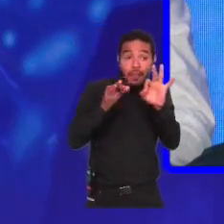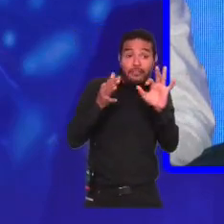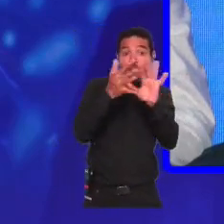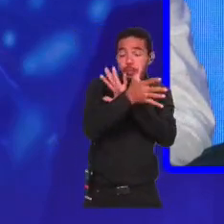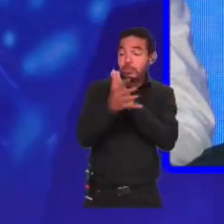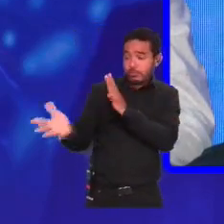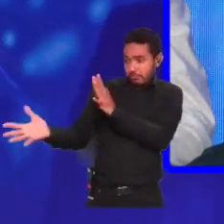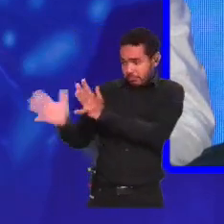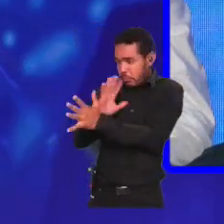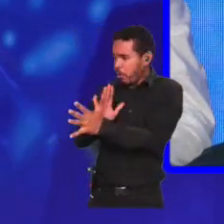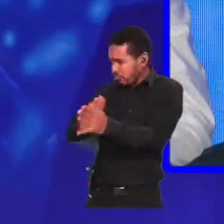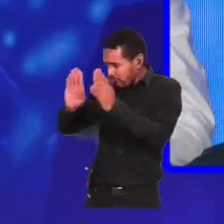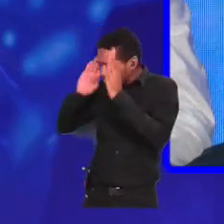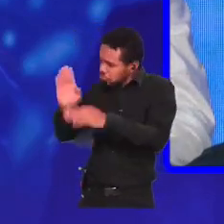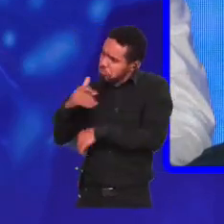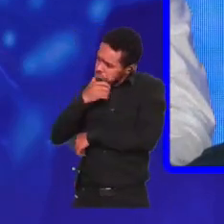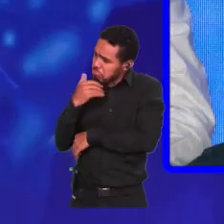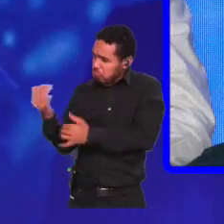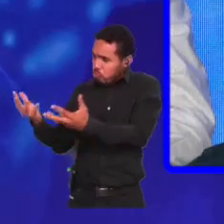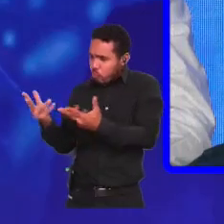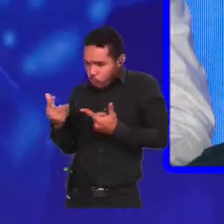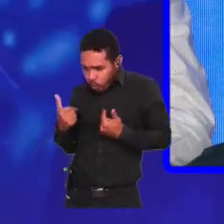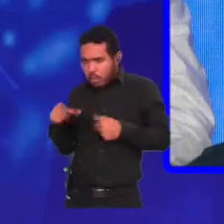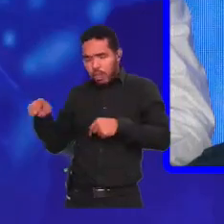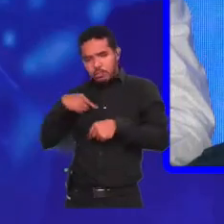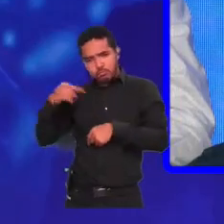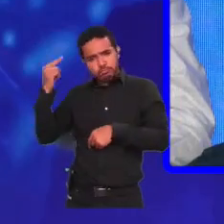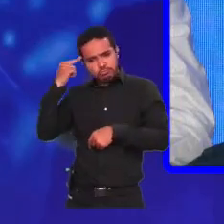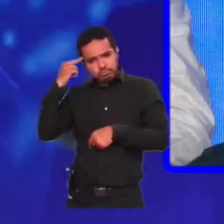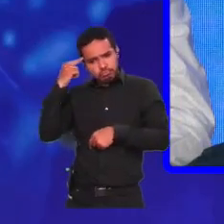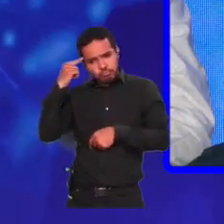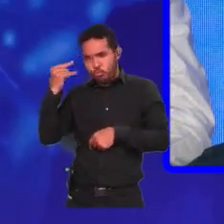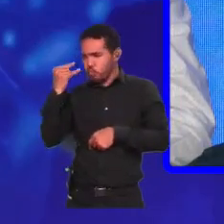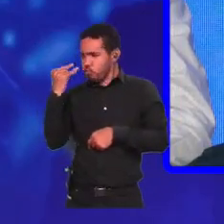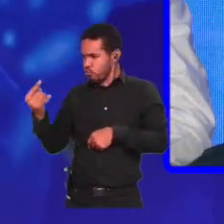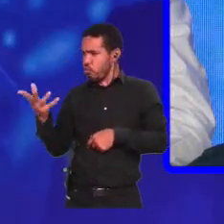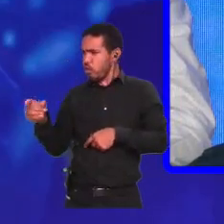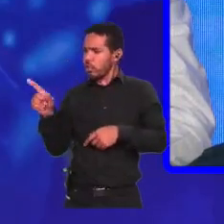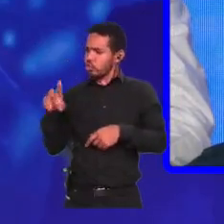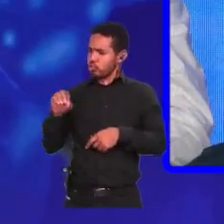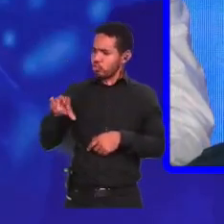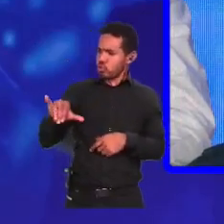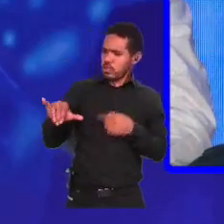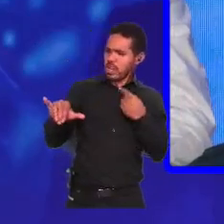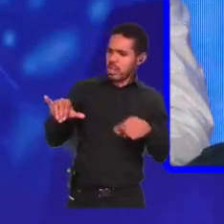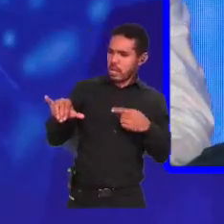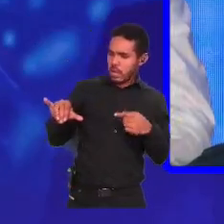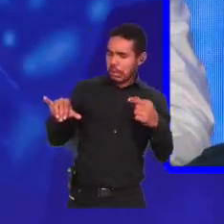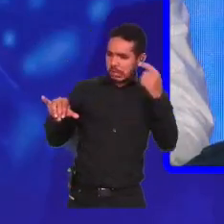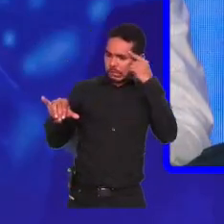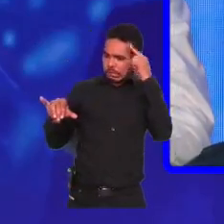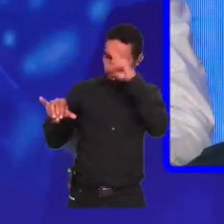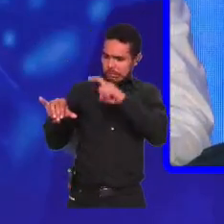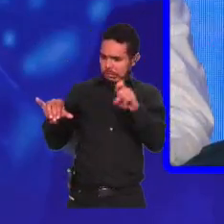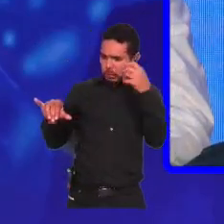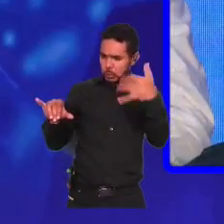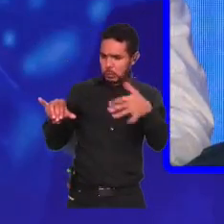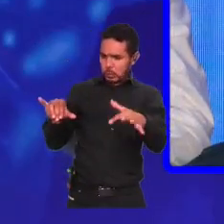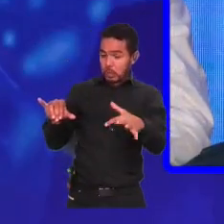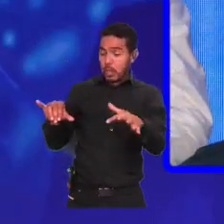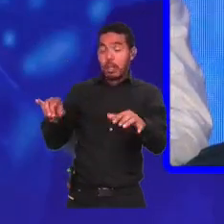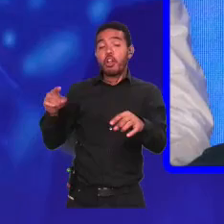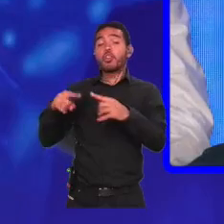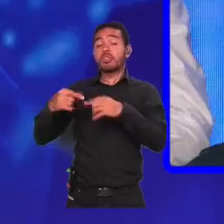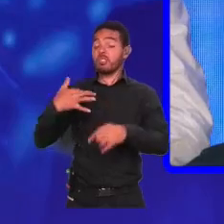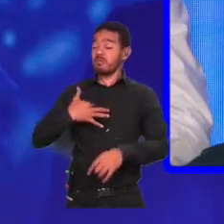we would love to hear about it. There is not a formal mechanism right now. We don't have a place